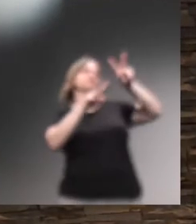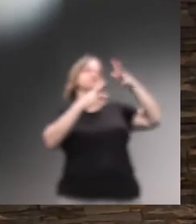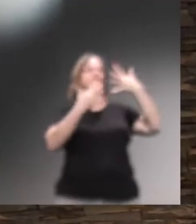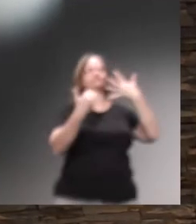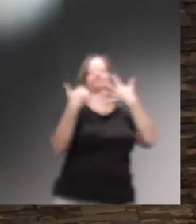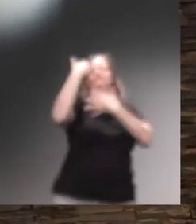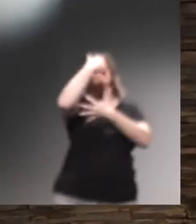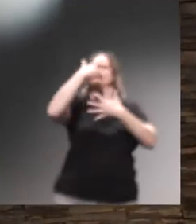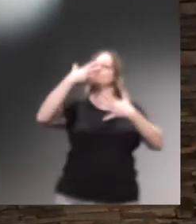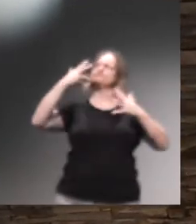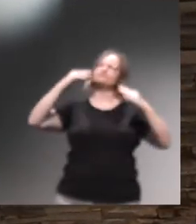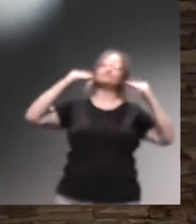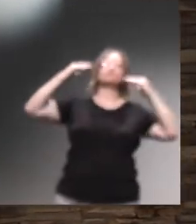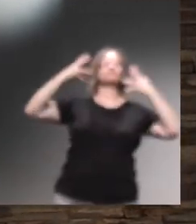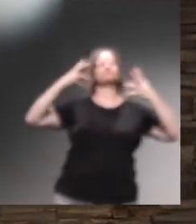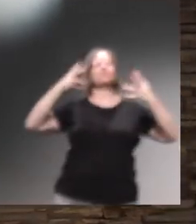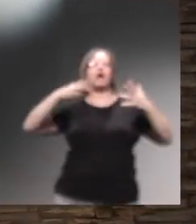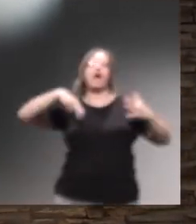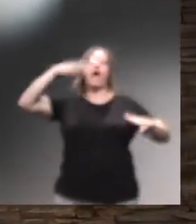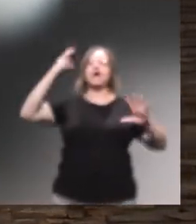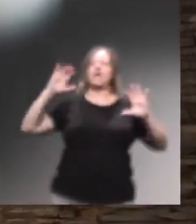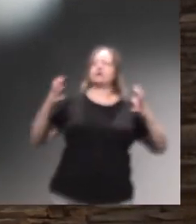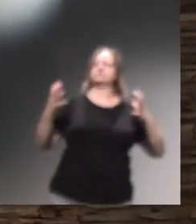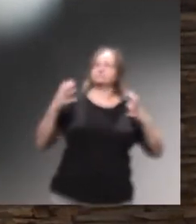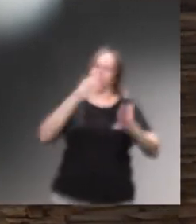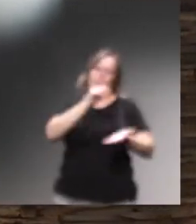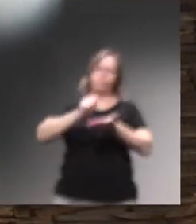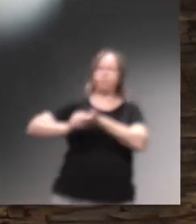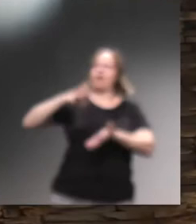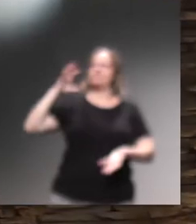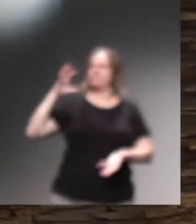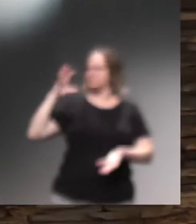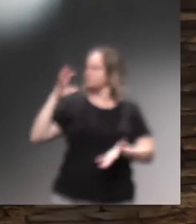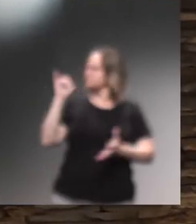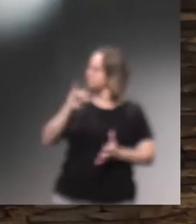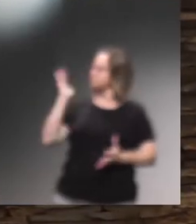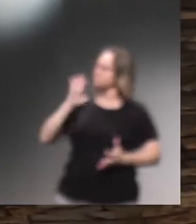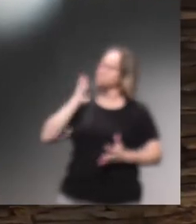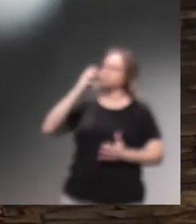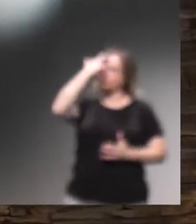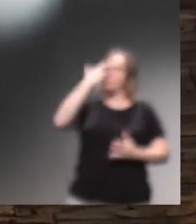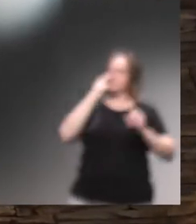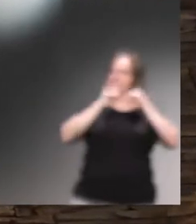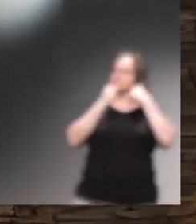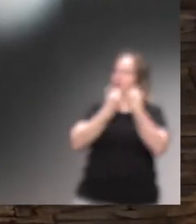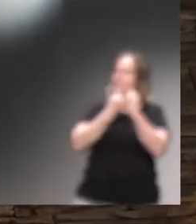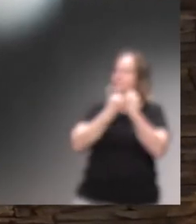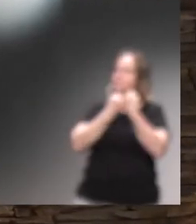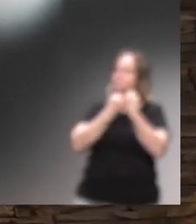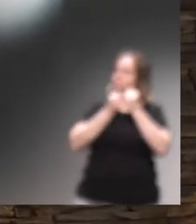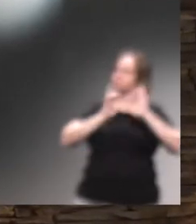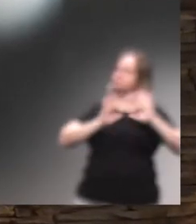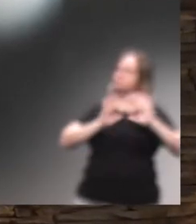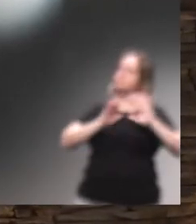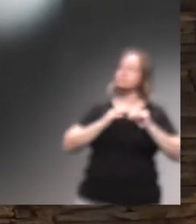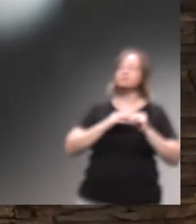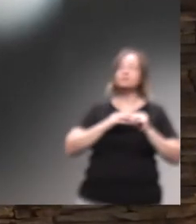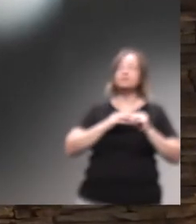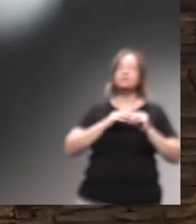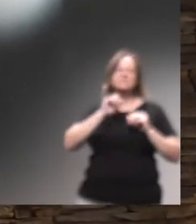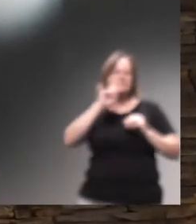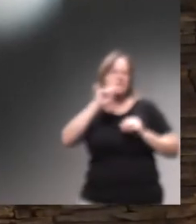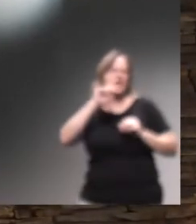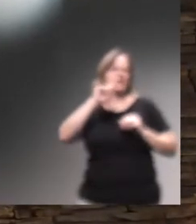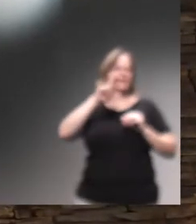That was the way of Roman society. But the people of God and what Jesus was teaching